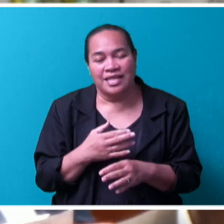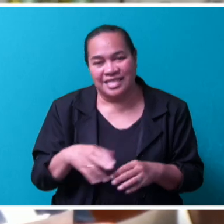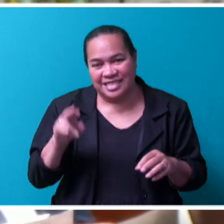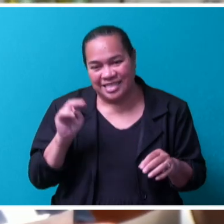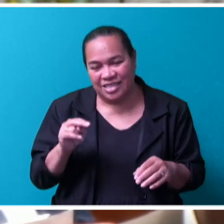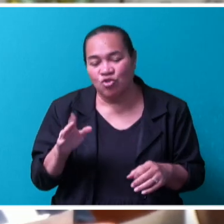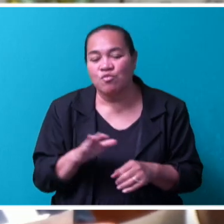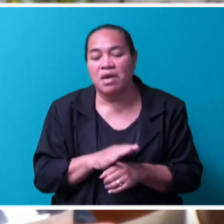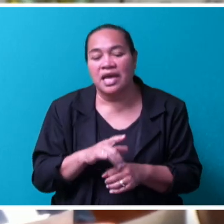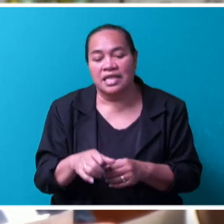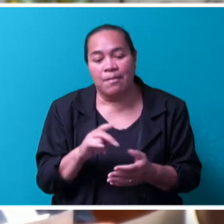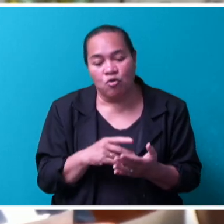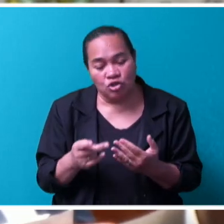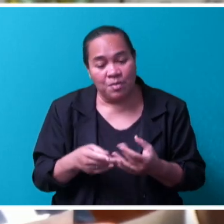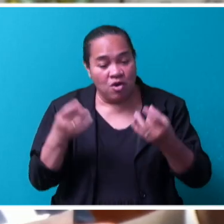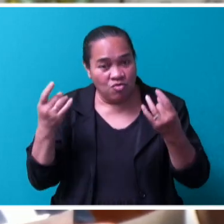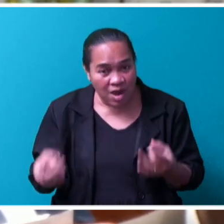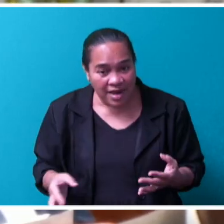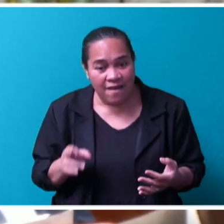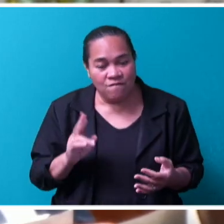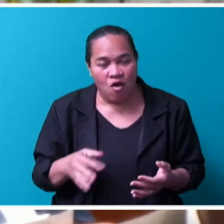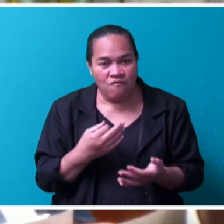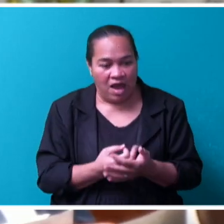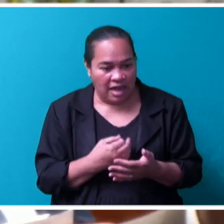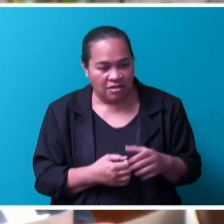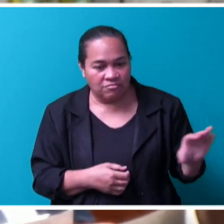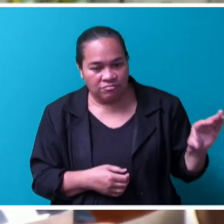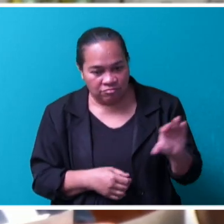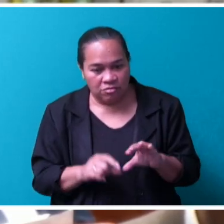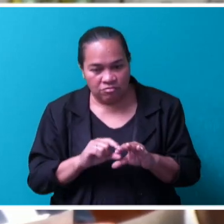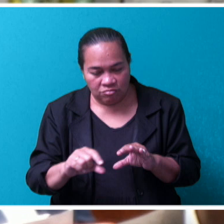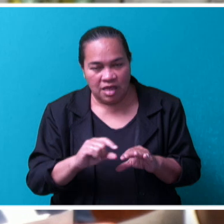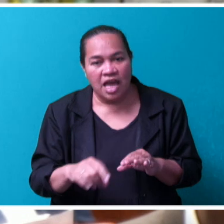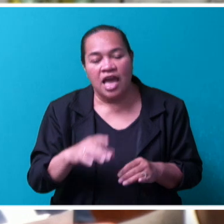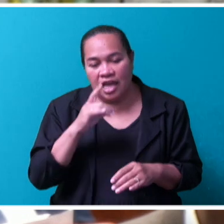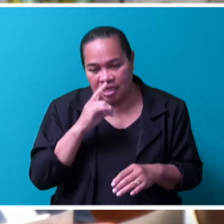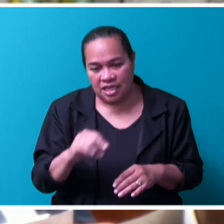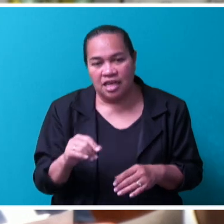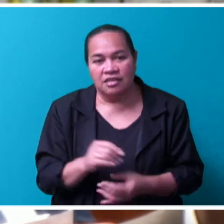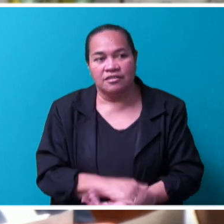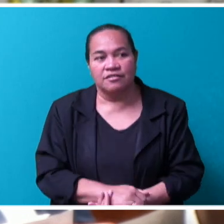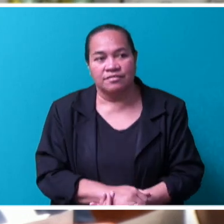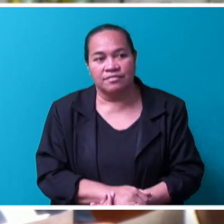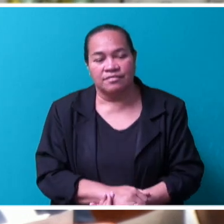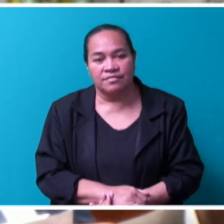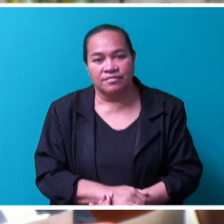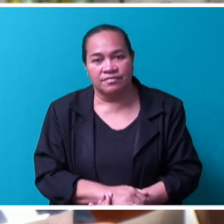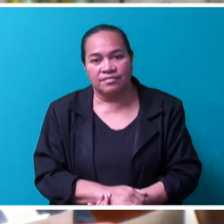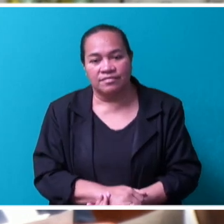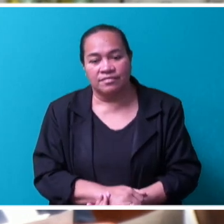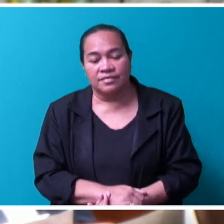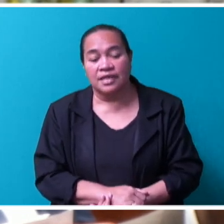projects ready for financing and are able to last. Mr. Speaker, sir,